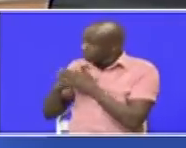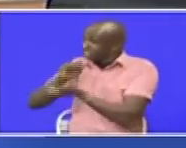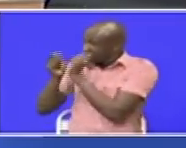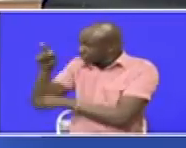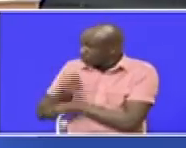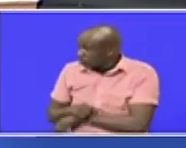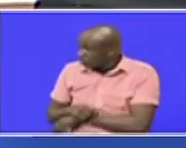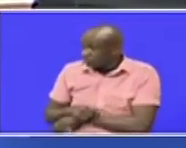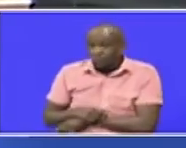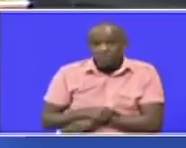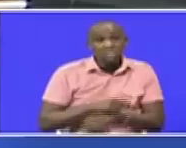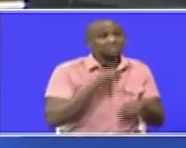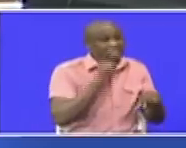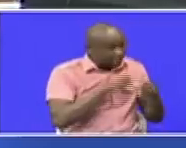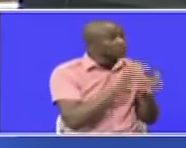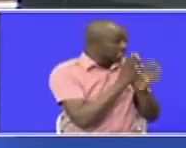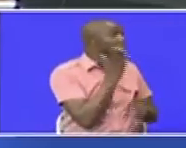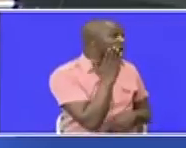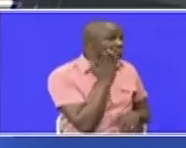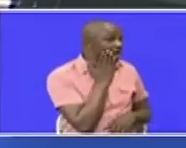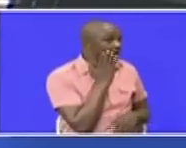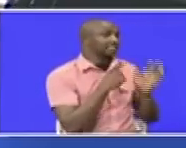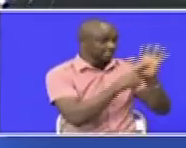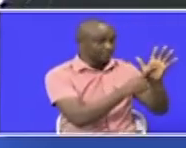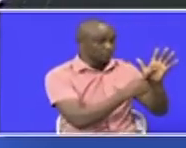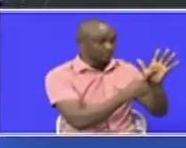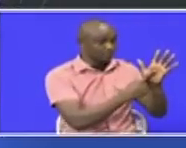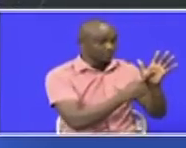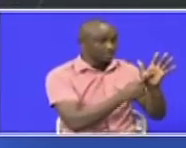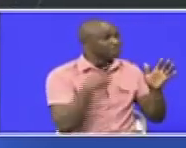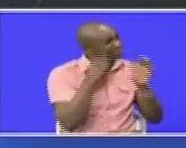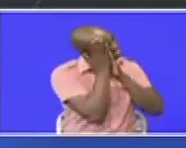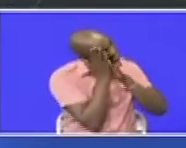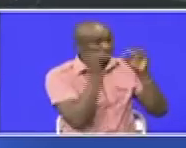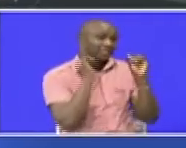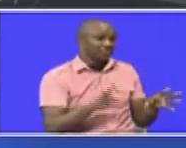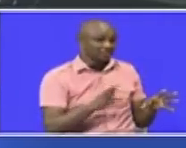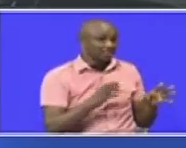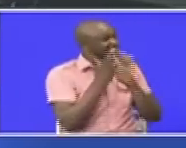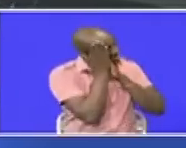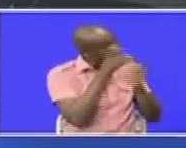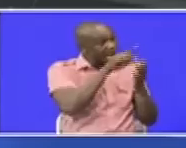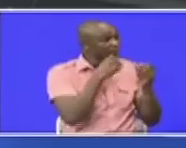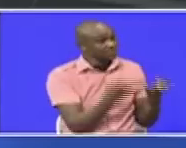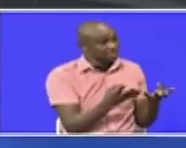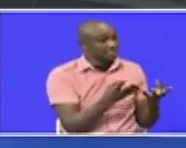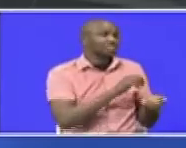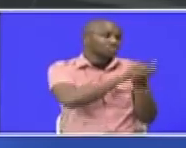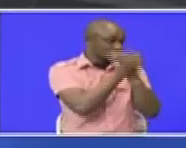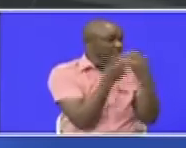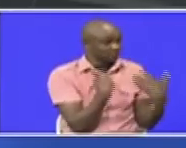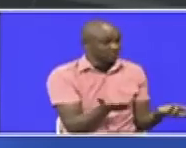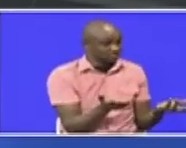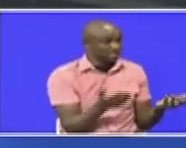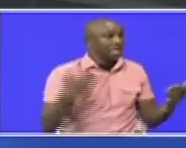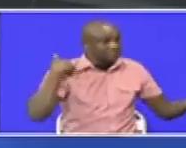What? Motherhood is... If at all. Oh, my God. Okay. For example, like, yes. If I don't sleep. I my sleeping hours were, of